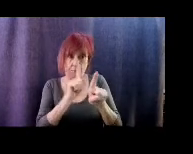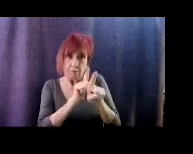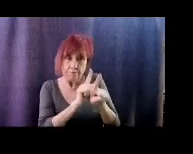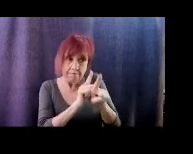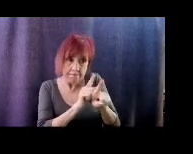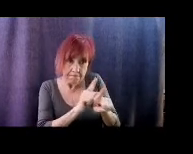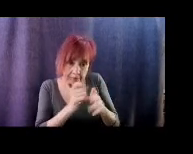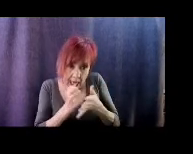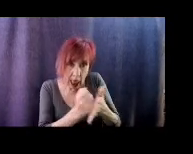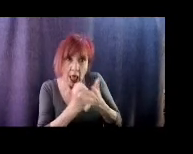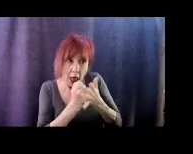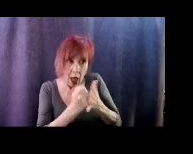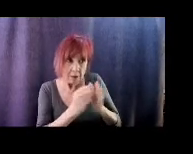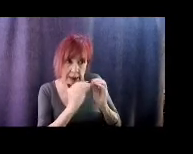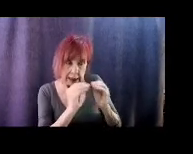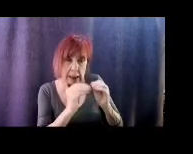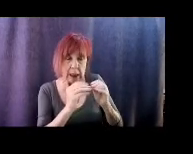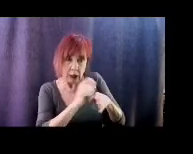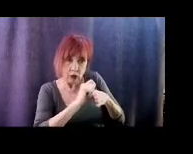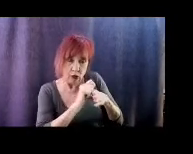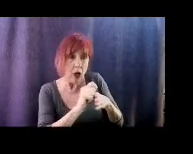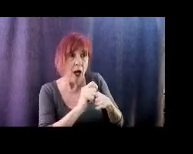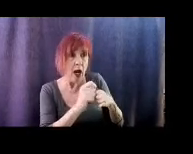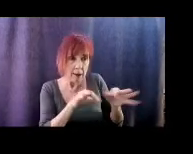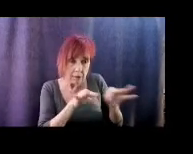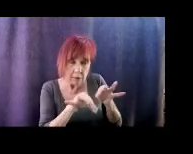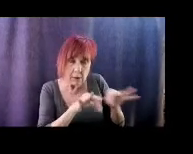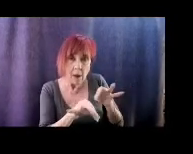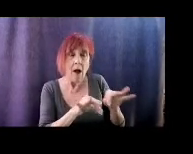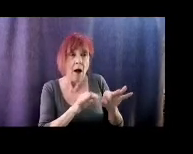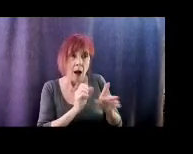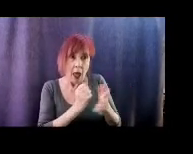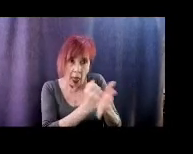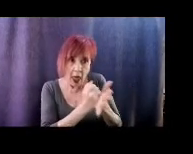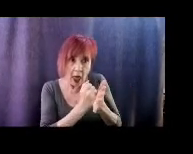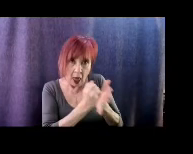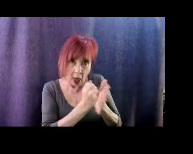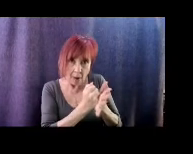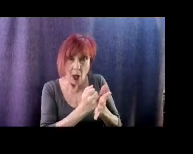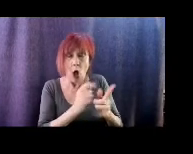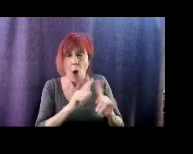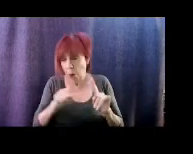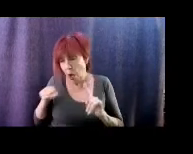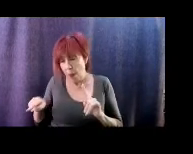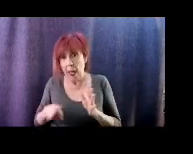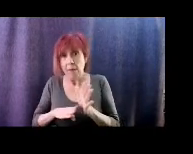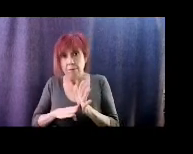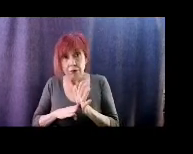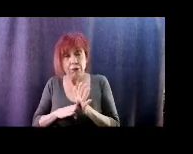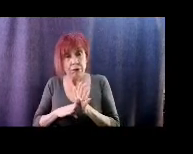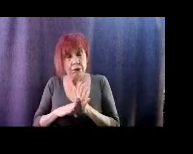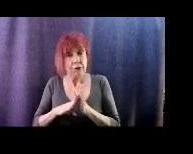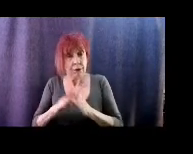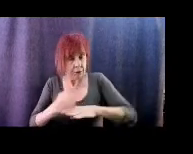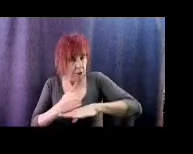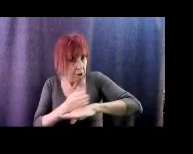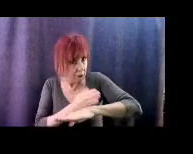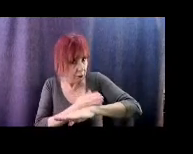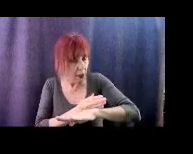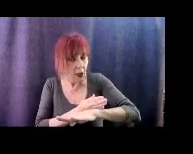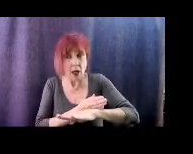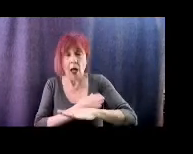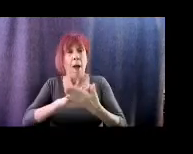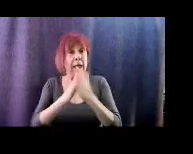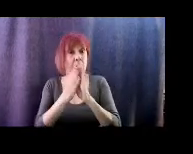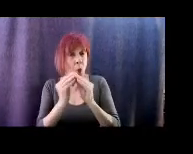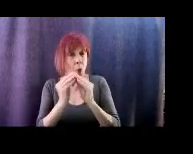you're assisting them and you're helping them to perform the task. But again, as they're getting more and more independent, it's your